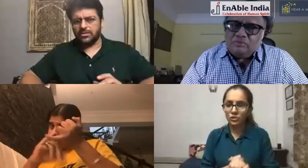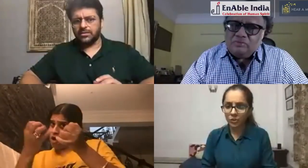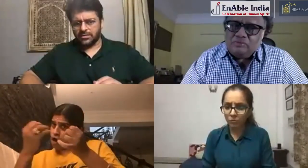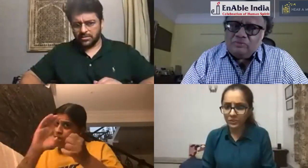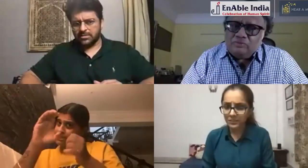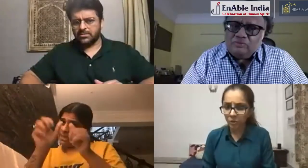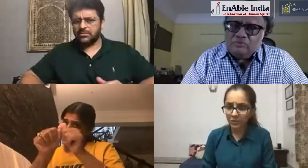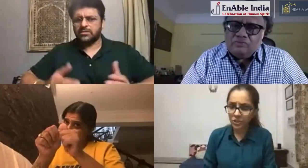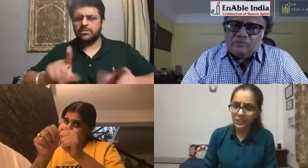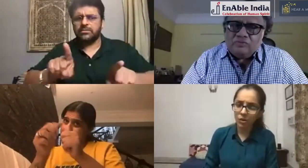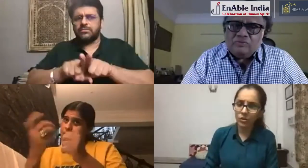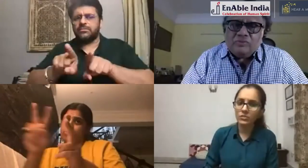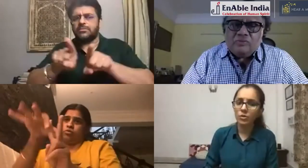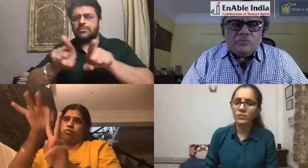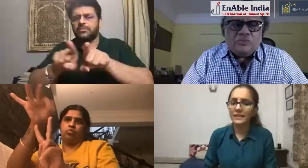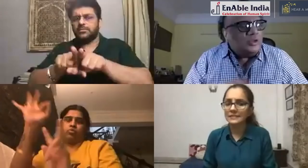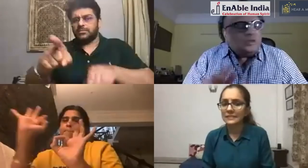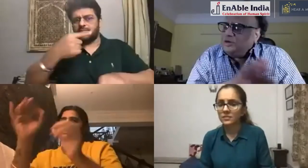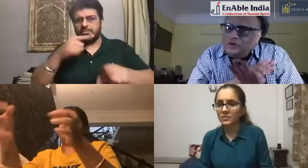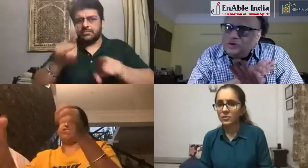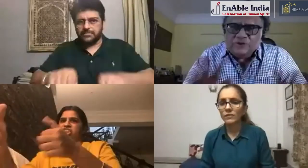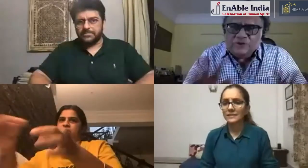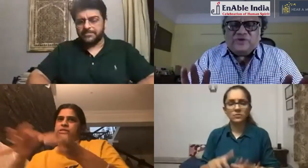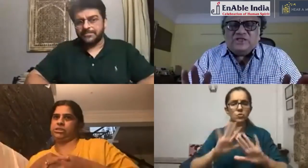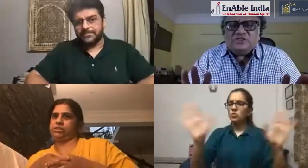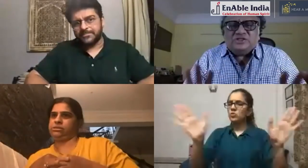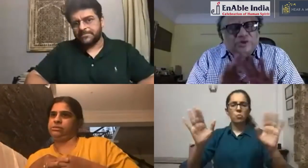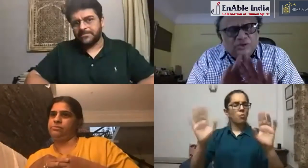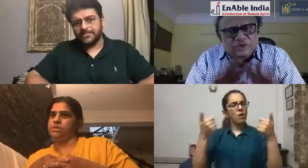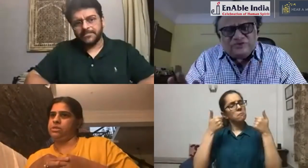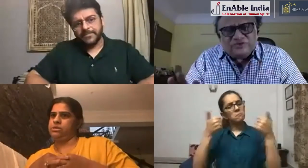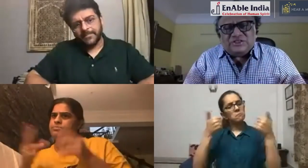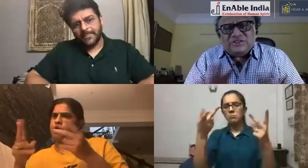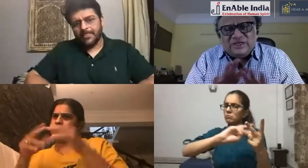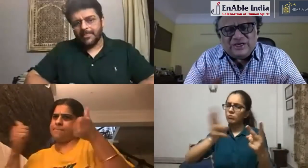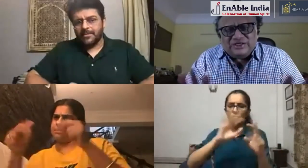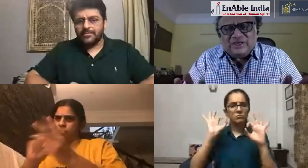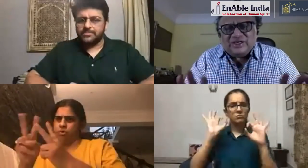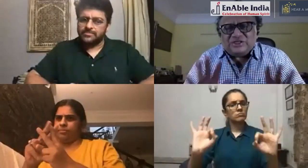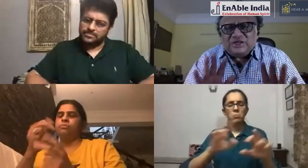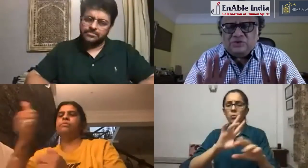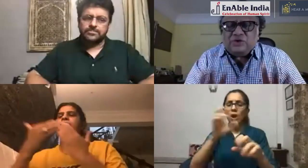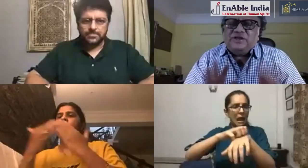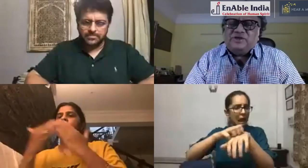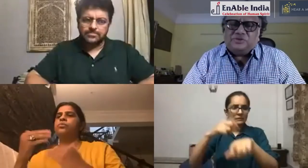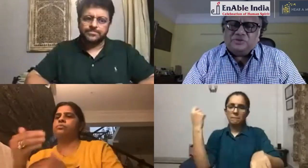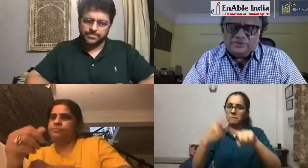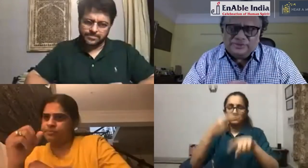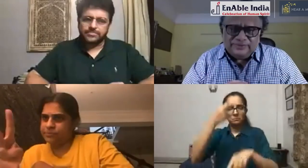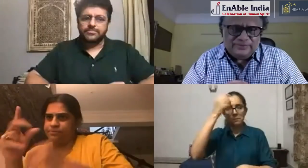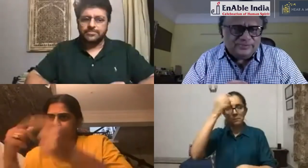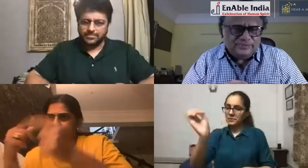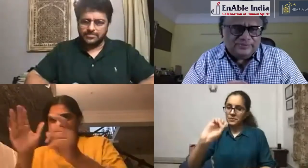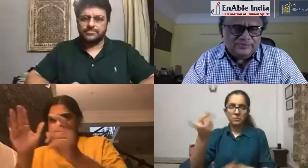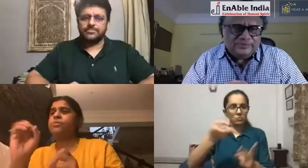So should he go for Covishield or Covi vaccine? No difference. No difference in allergy reaction to any of them.